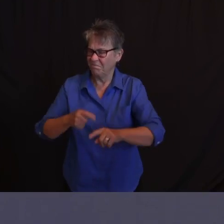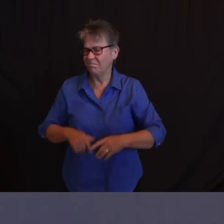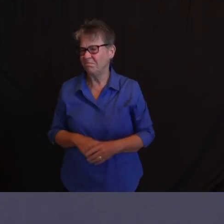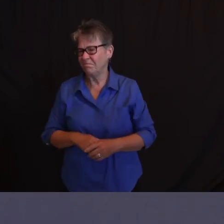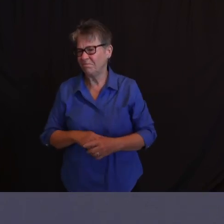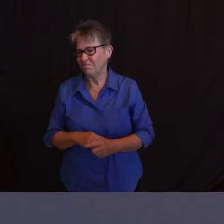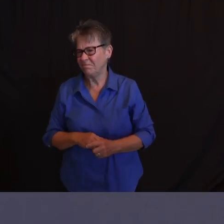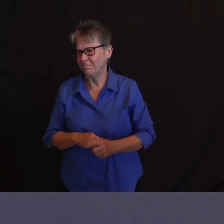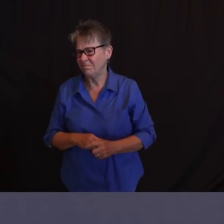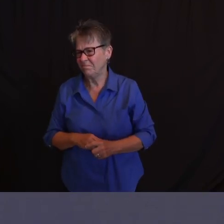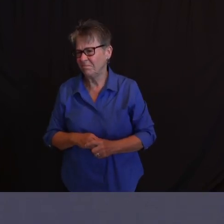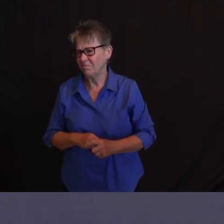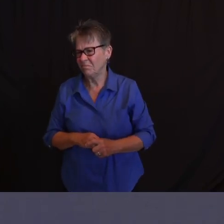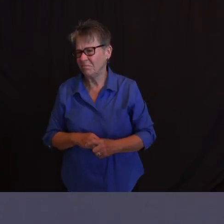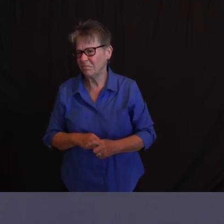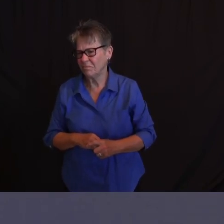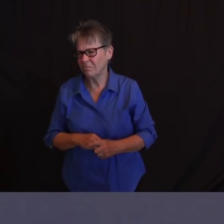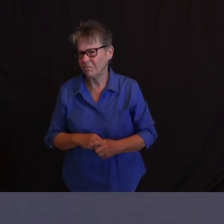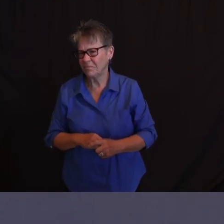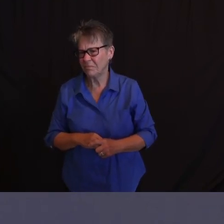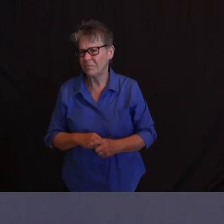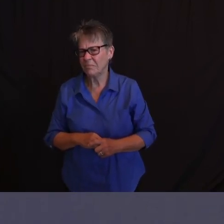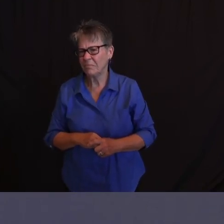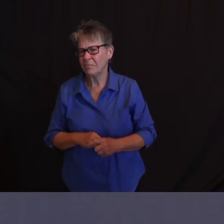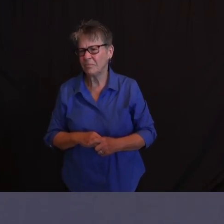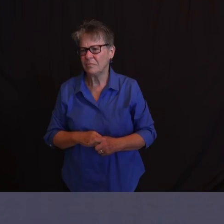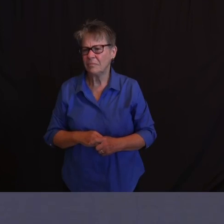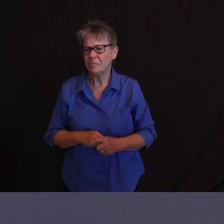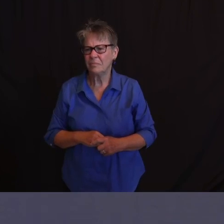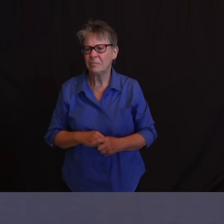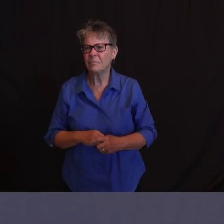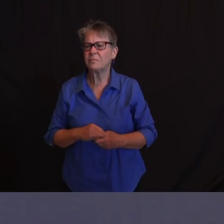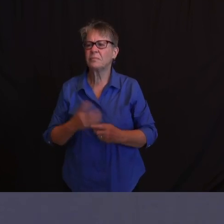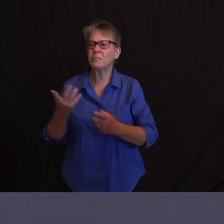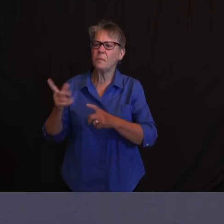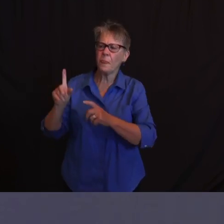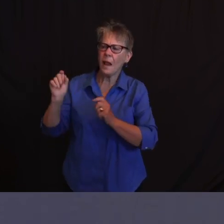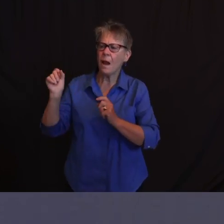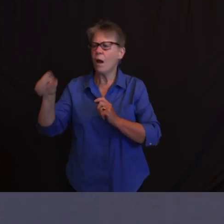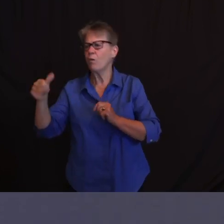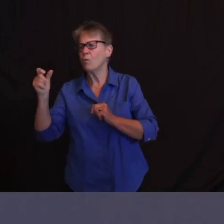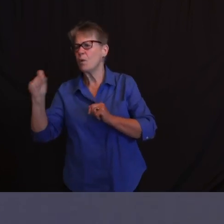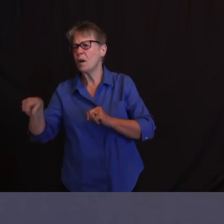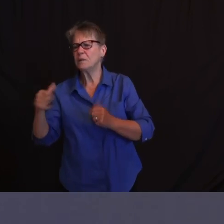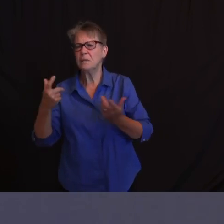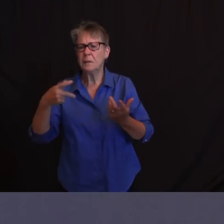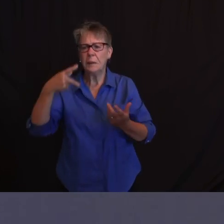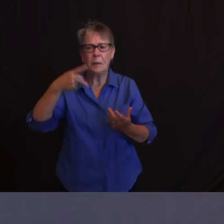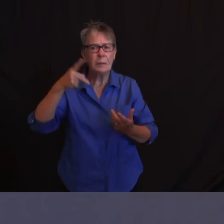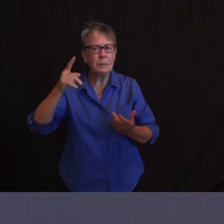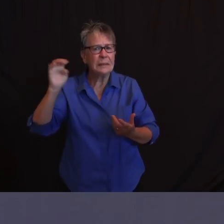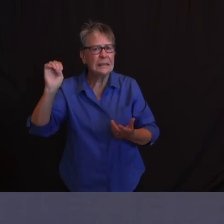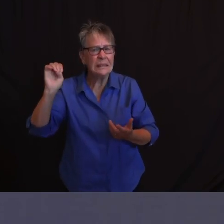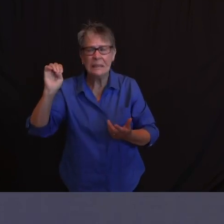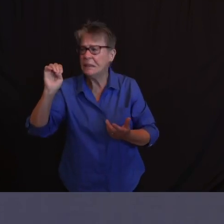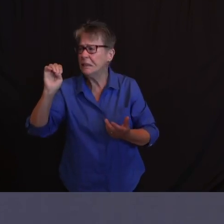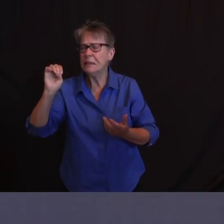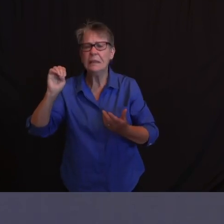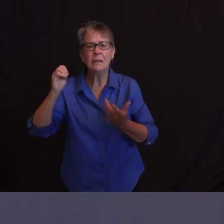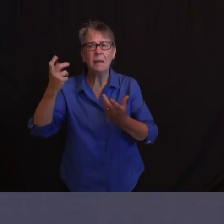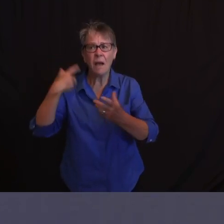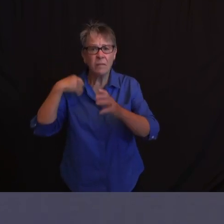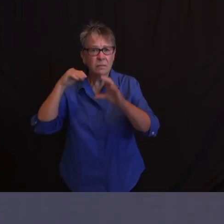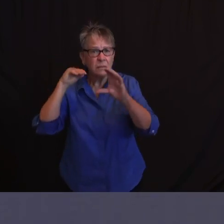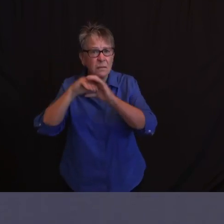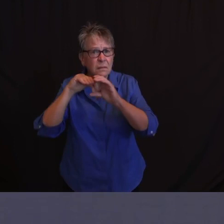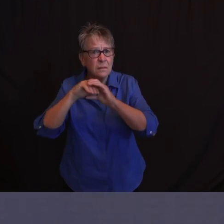materials? Hospitals say there are kinks in the supply chain and that there are shortages. And on the back of today's